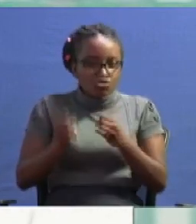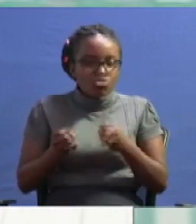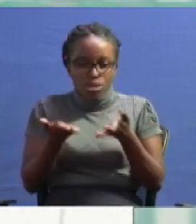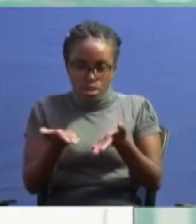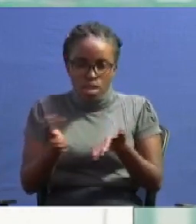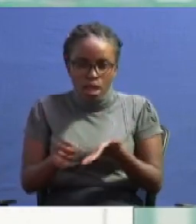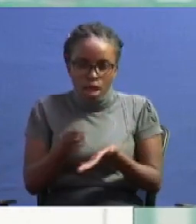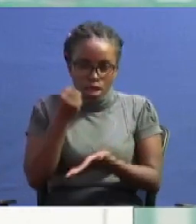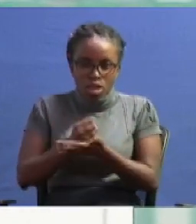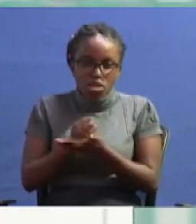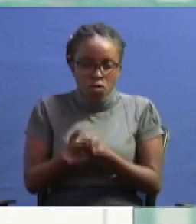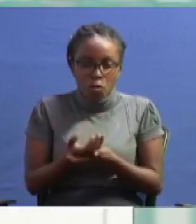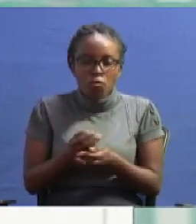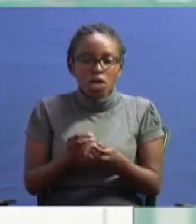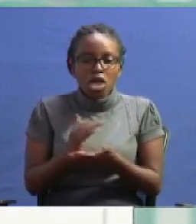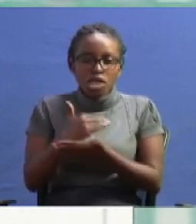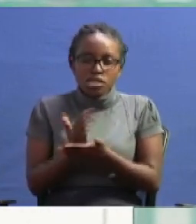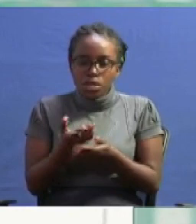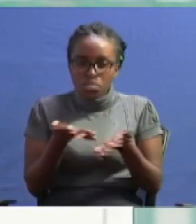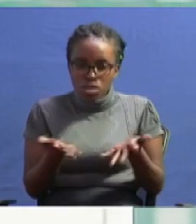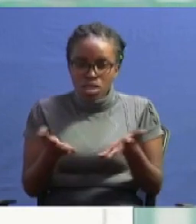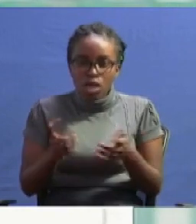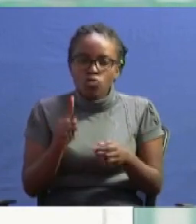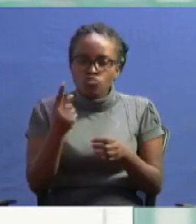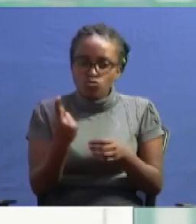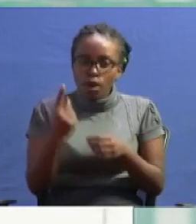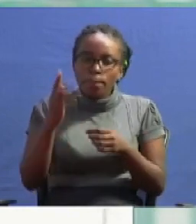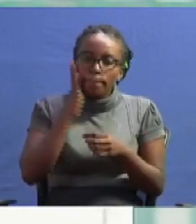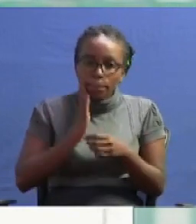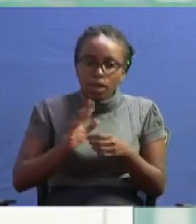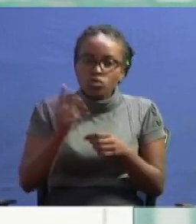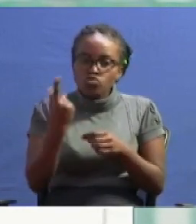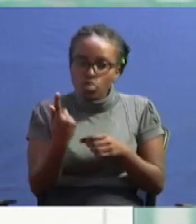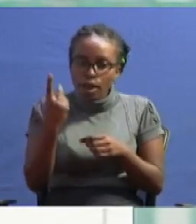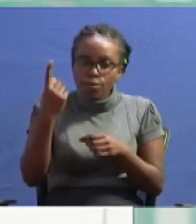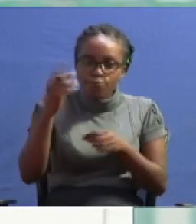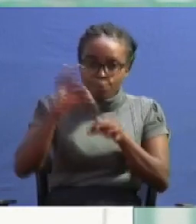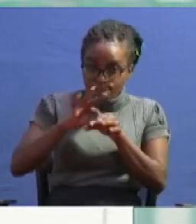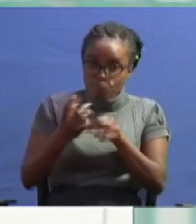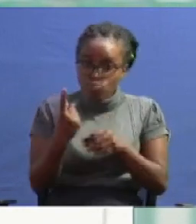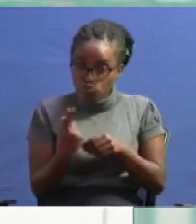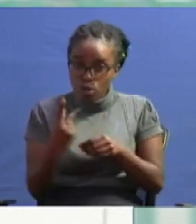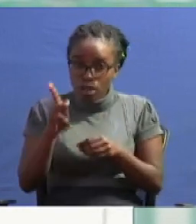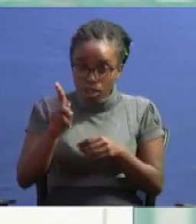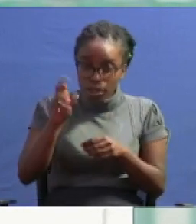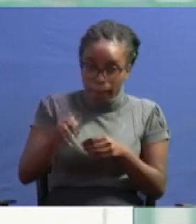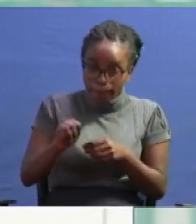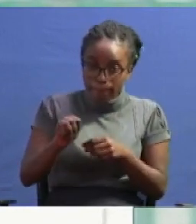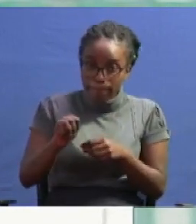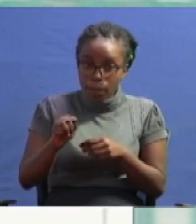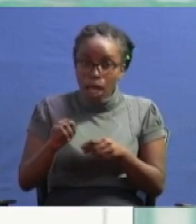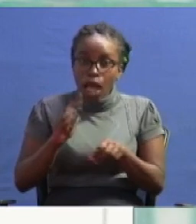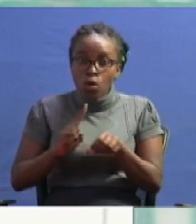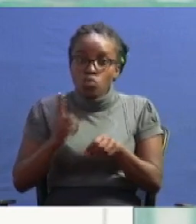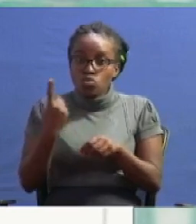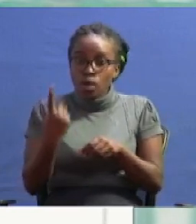the northeastern side to advocate for one man, one vote, 1 kilometer, but it is tribal for the mountain to advocate for one man, one vote,